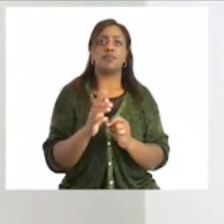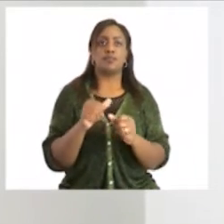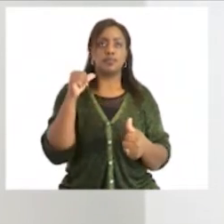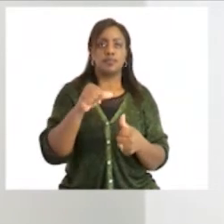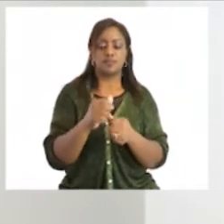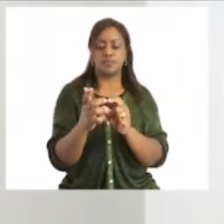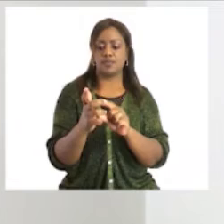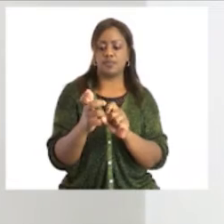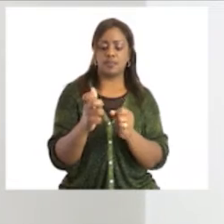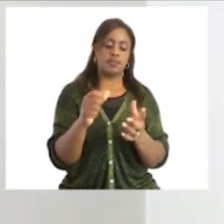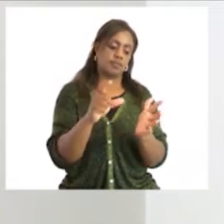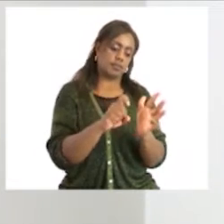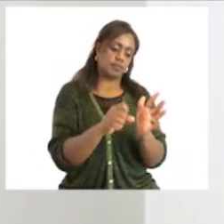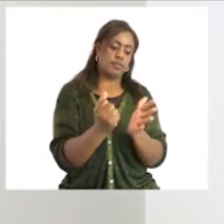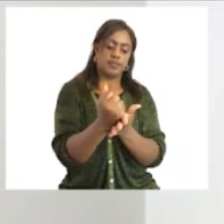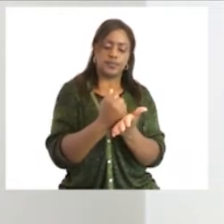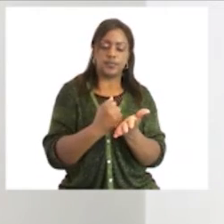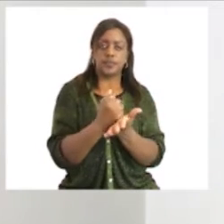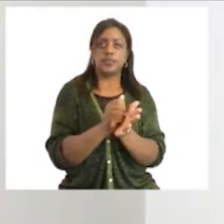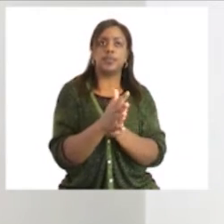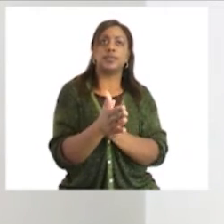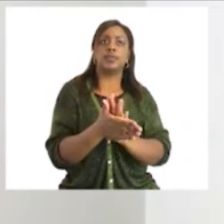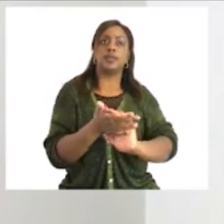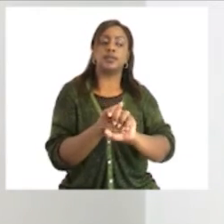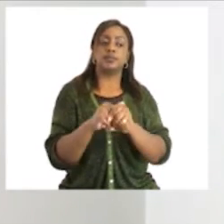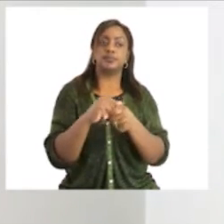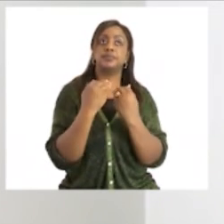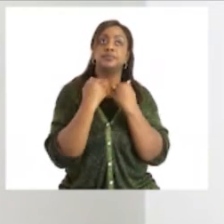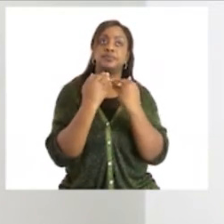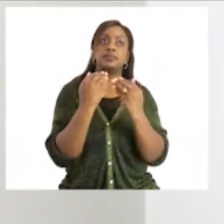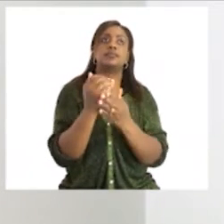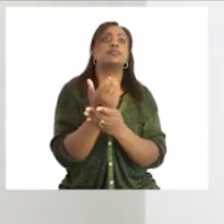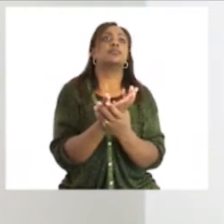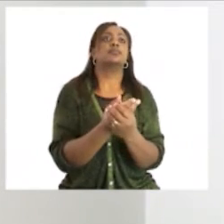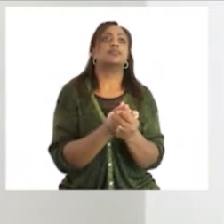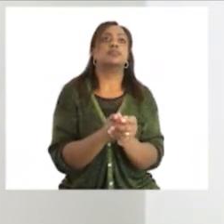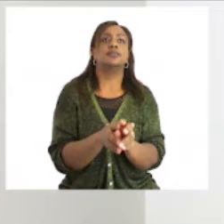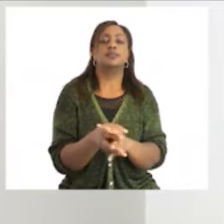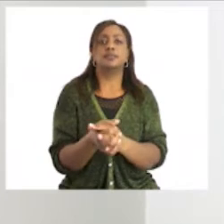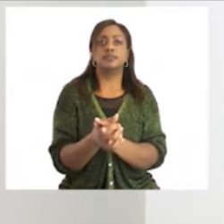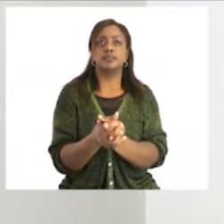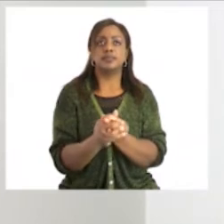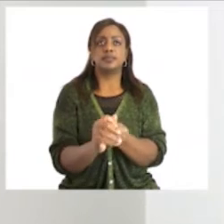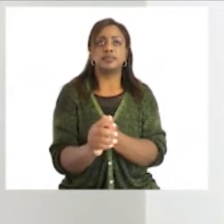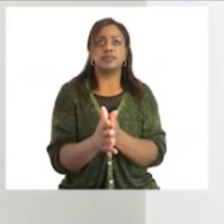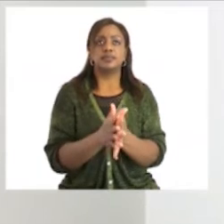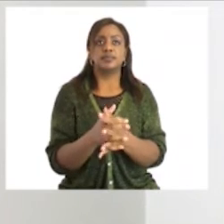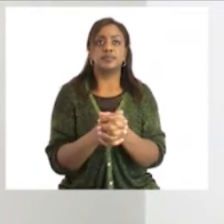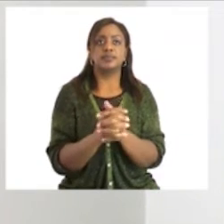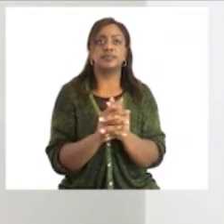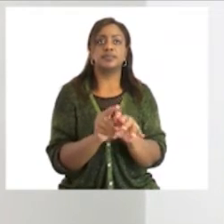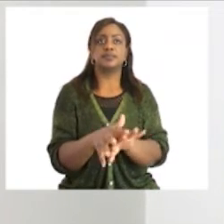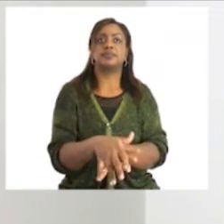sanitize. So this is very important. Everyone at home, quickly go and wash your hands. This is very important